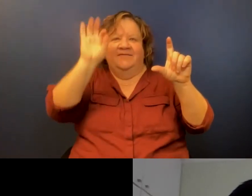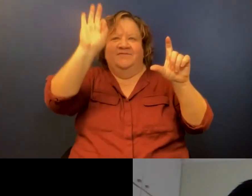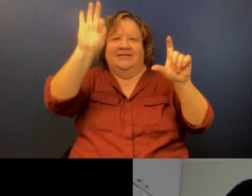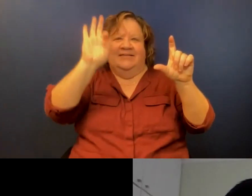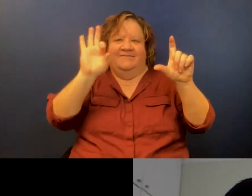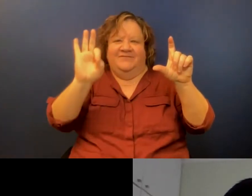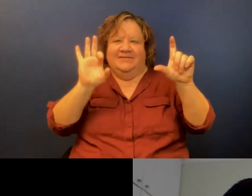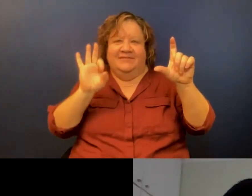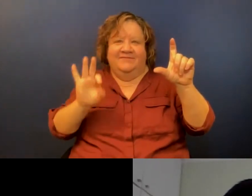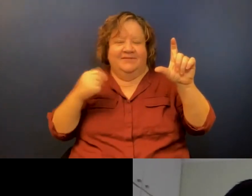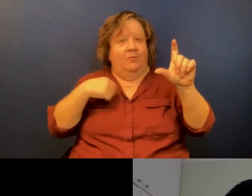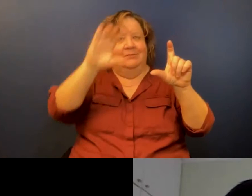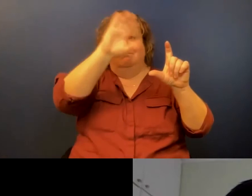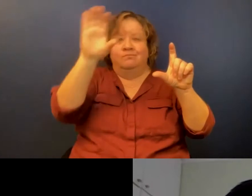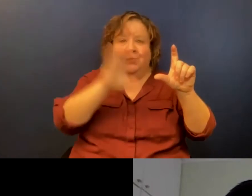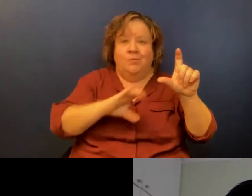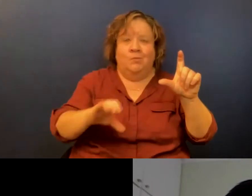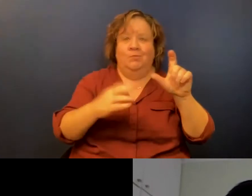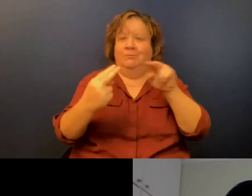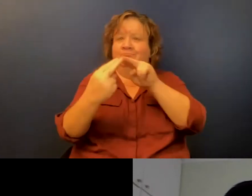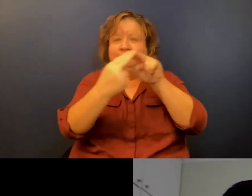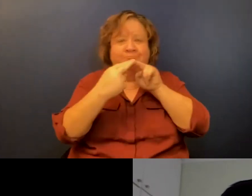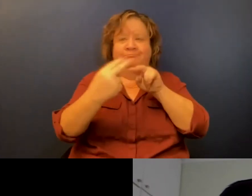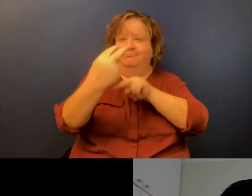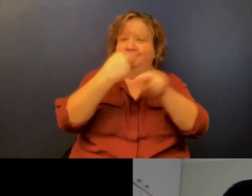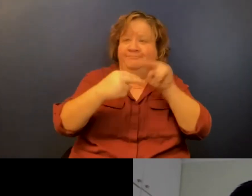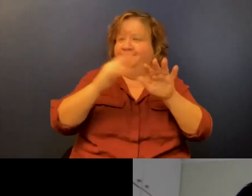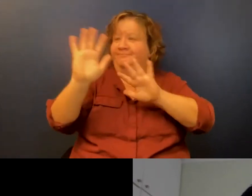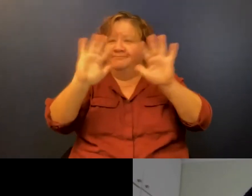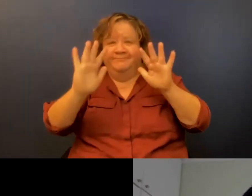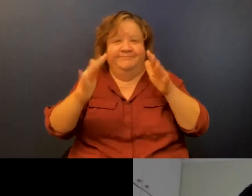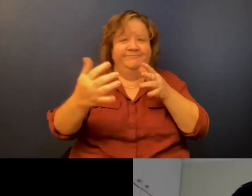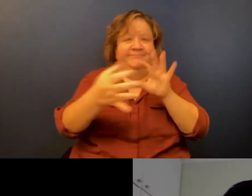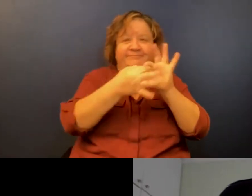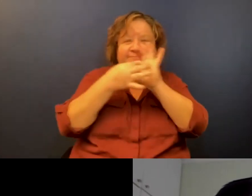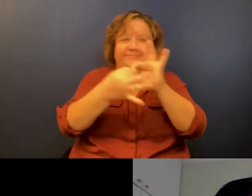with each other so that the project was kept alive.